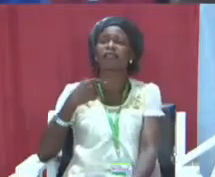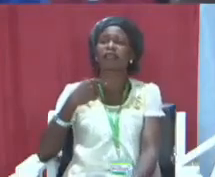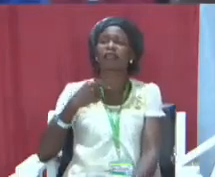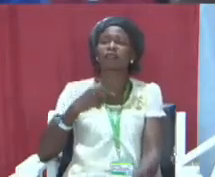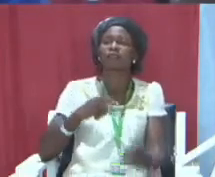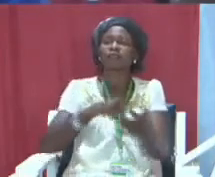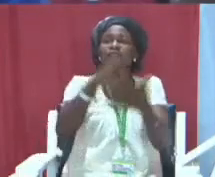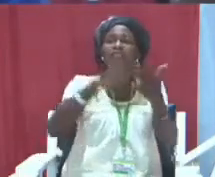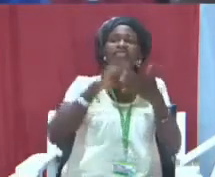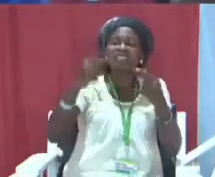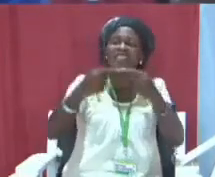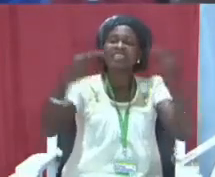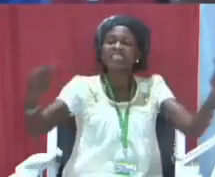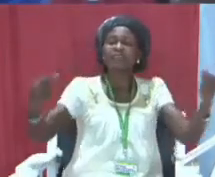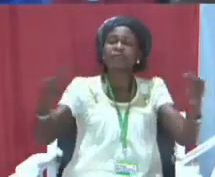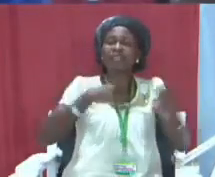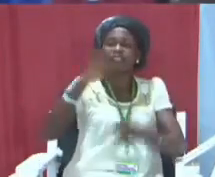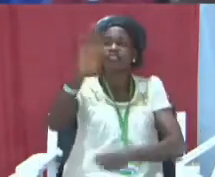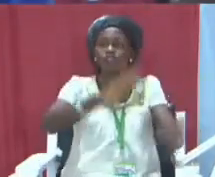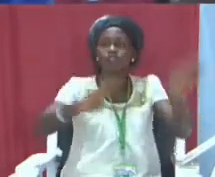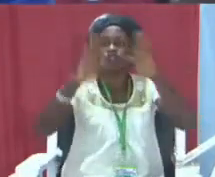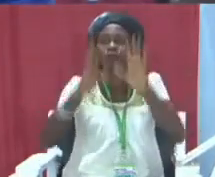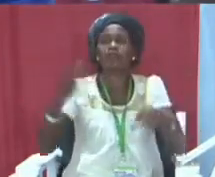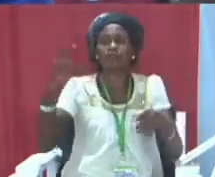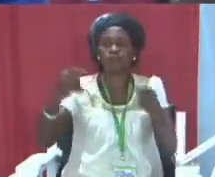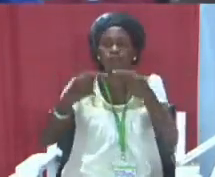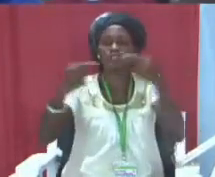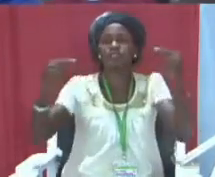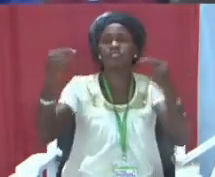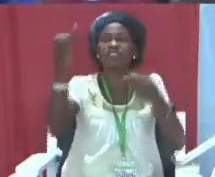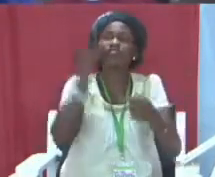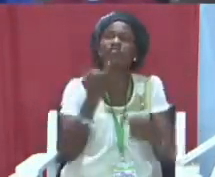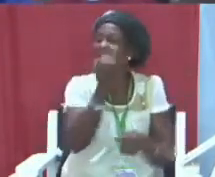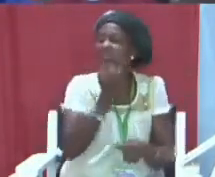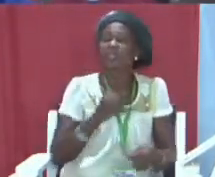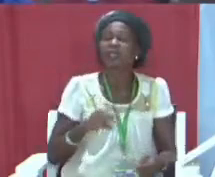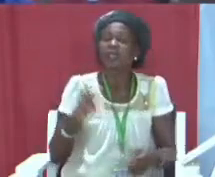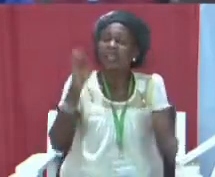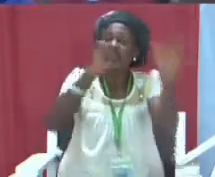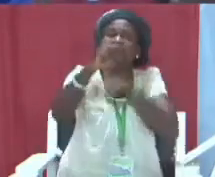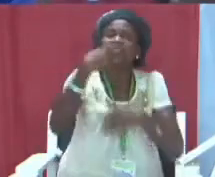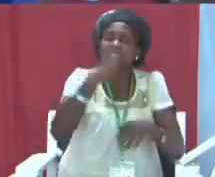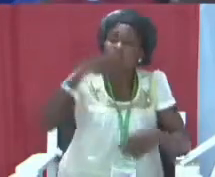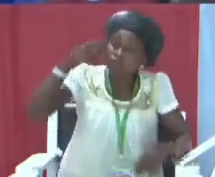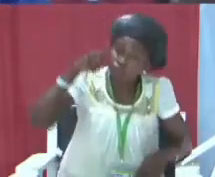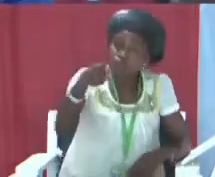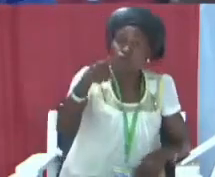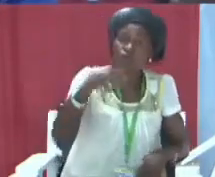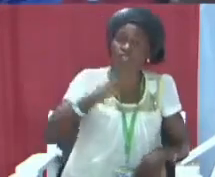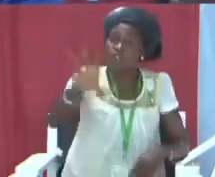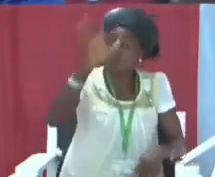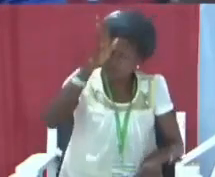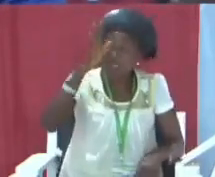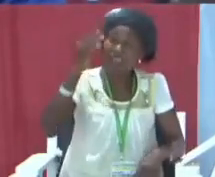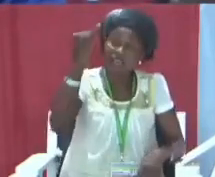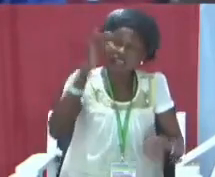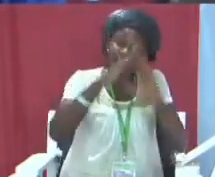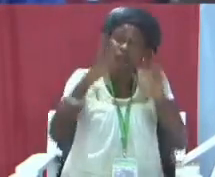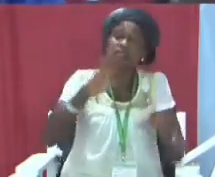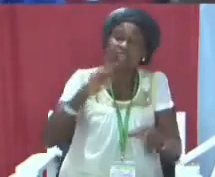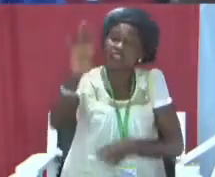"This is the enemy and the troubler of Israel." Elijah said, "You and your father's house are the troubler of Israel."